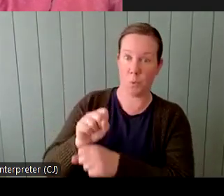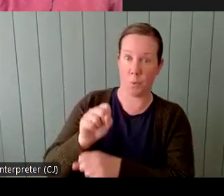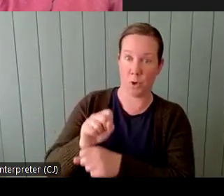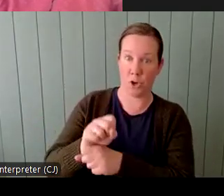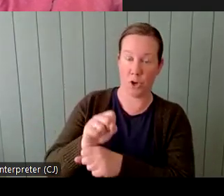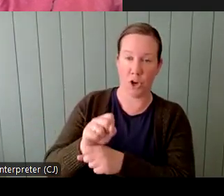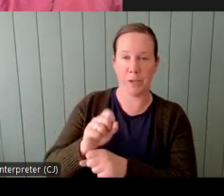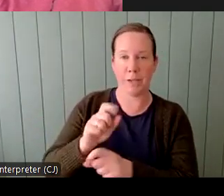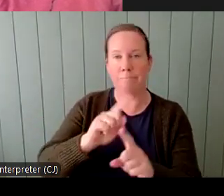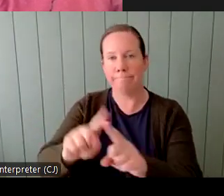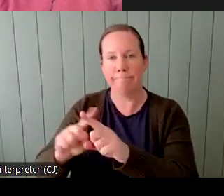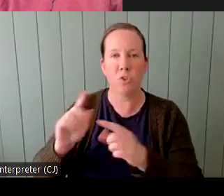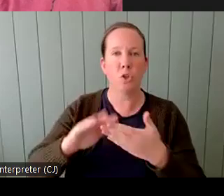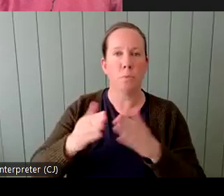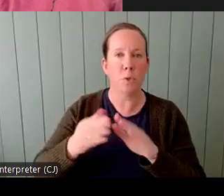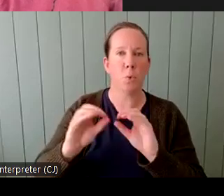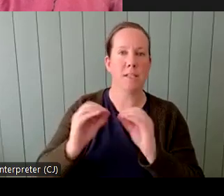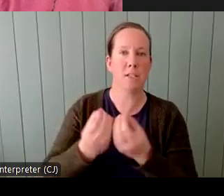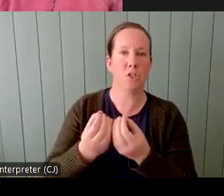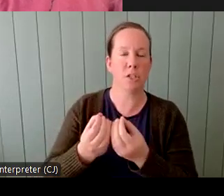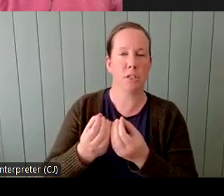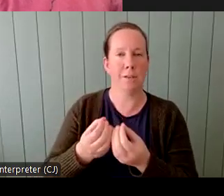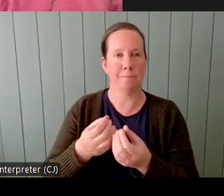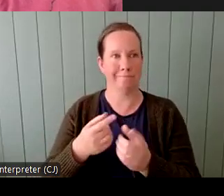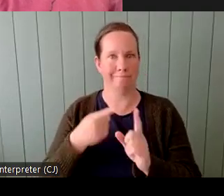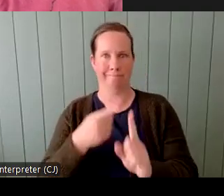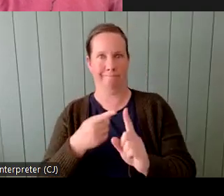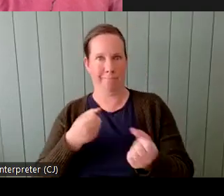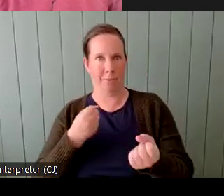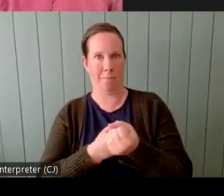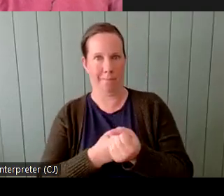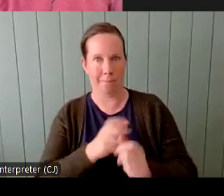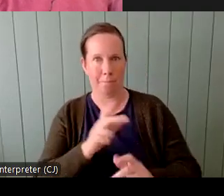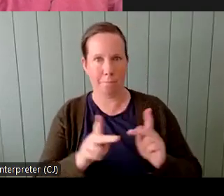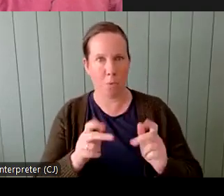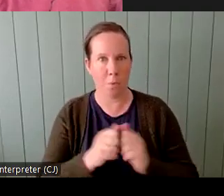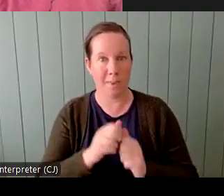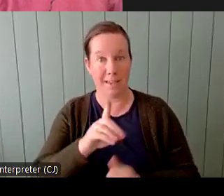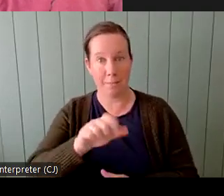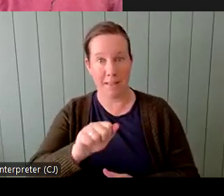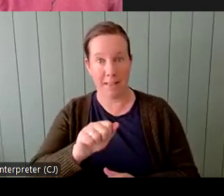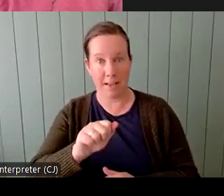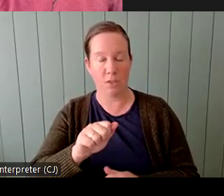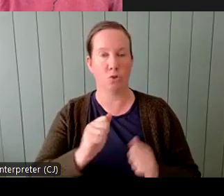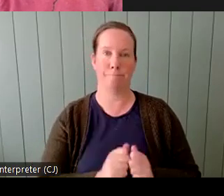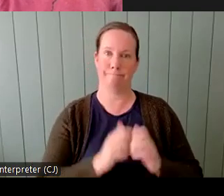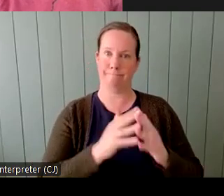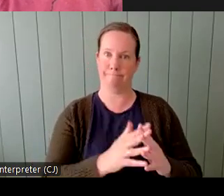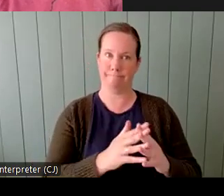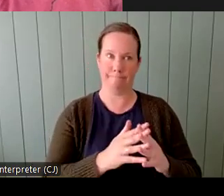at community organizations that assist people with disabilities to start and manage